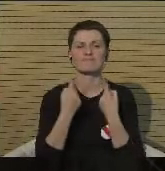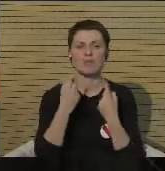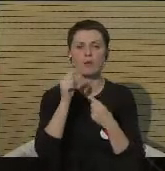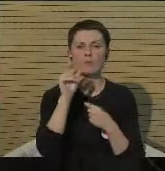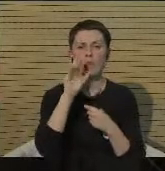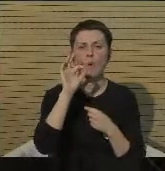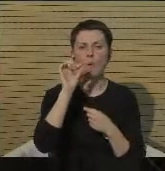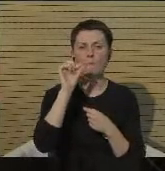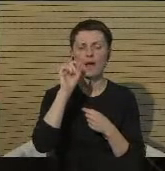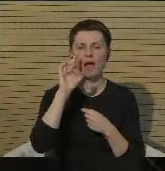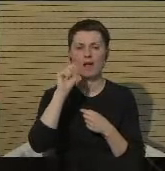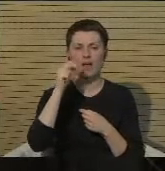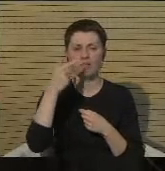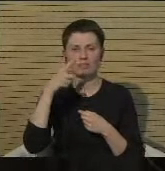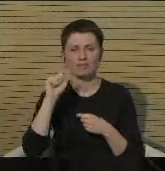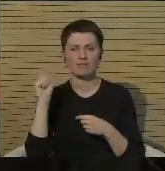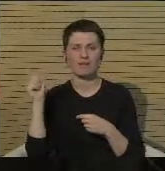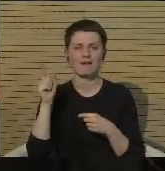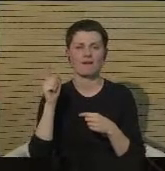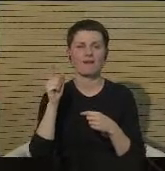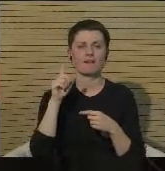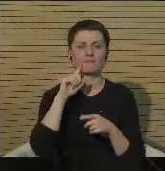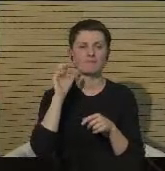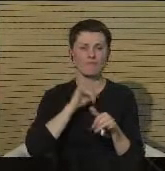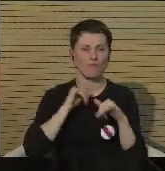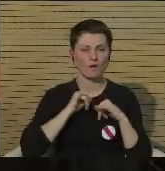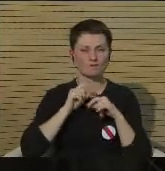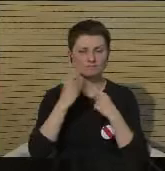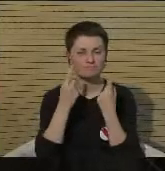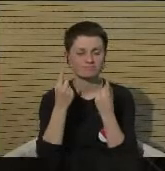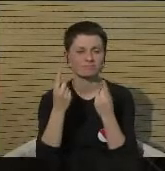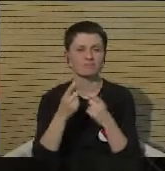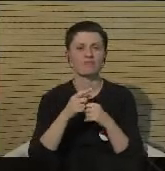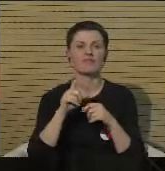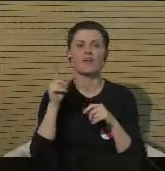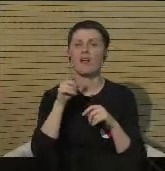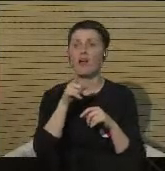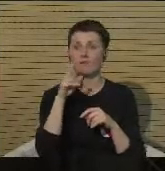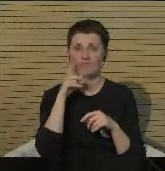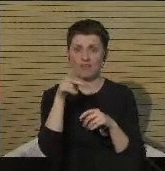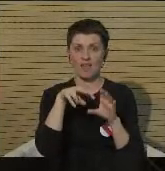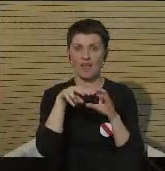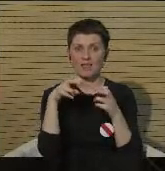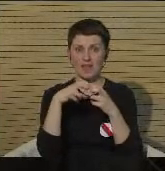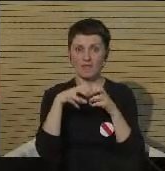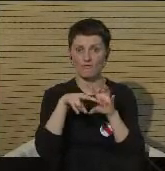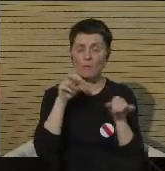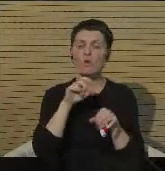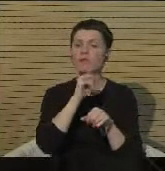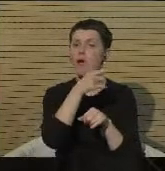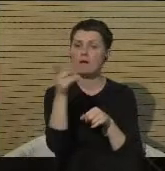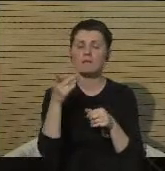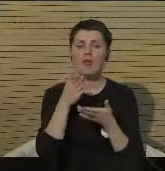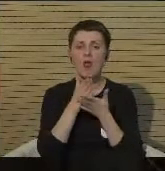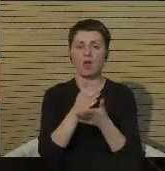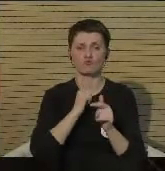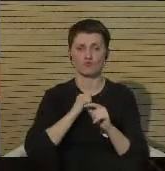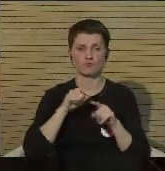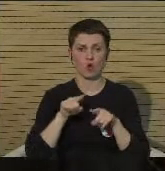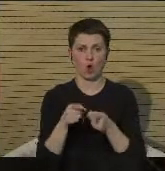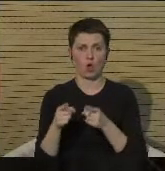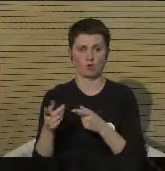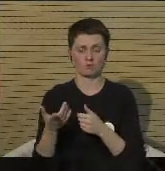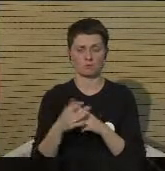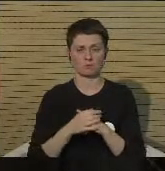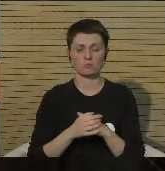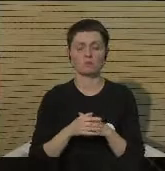your situation you are in. We realize how strong propaganda is now going on, and when the